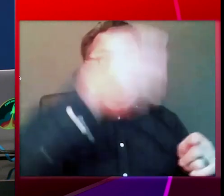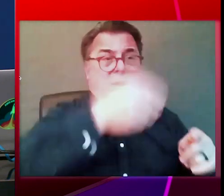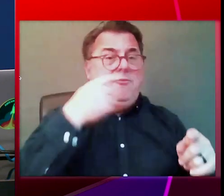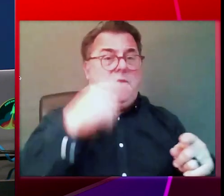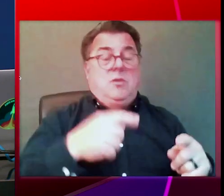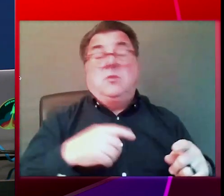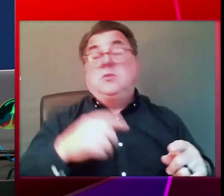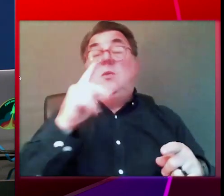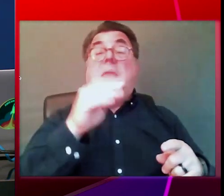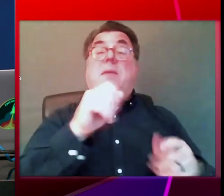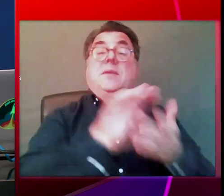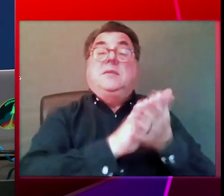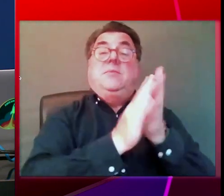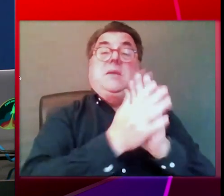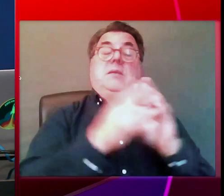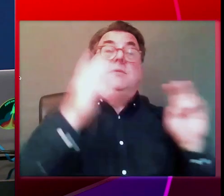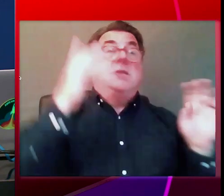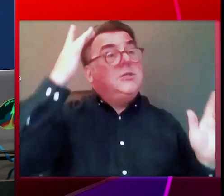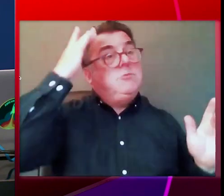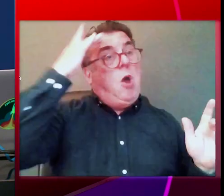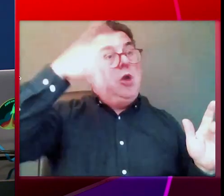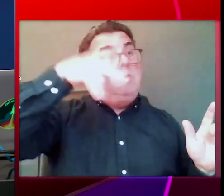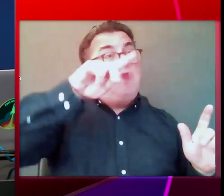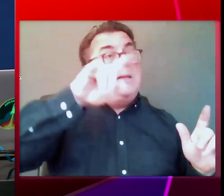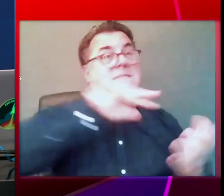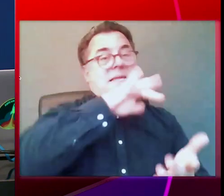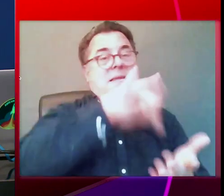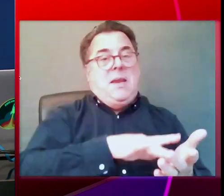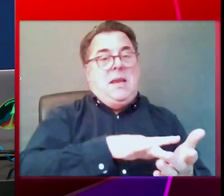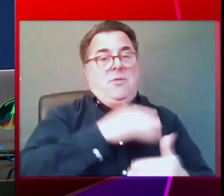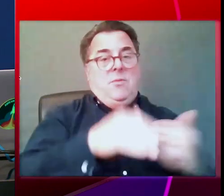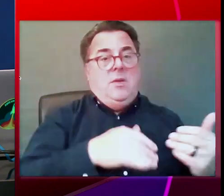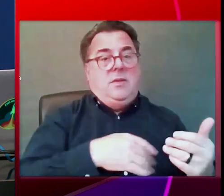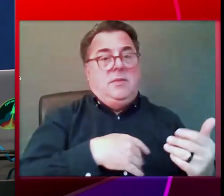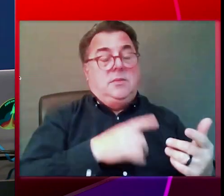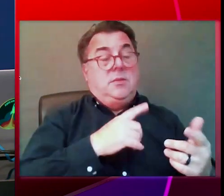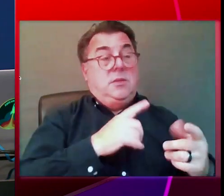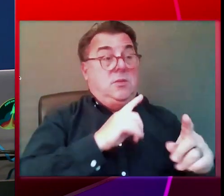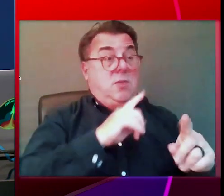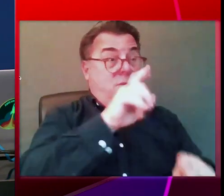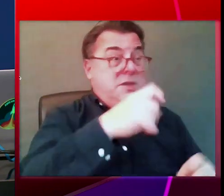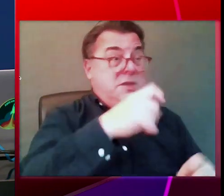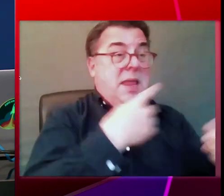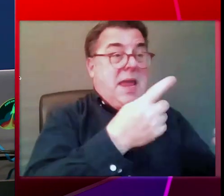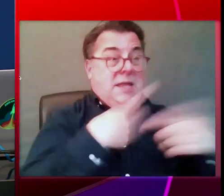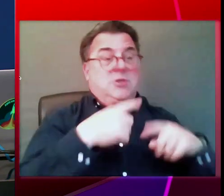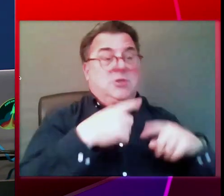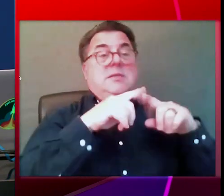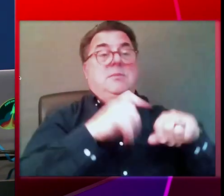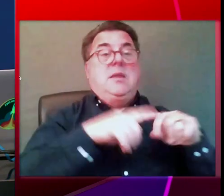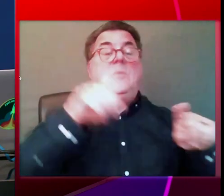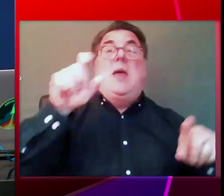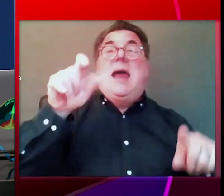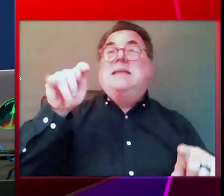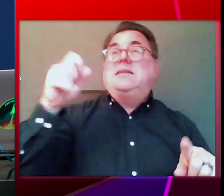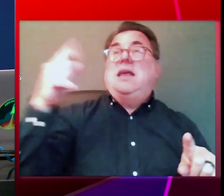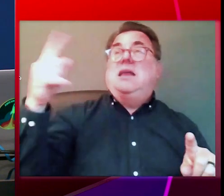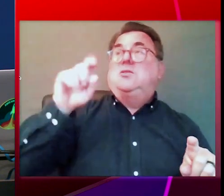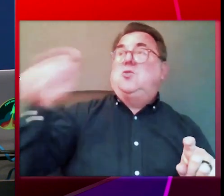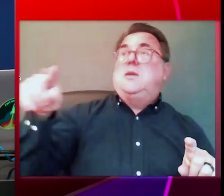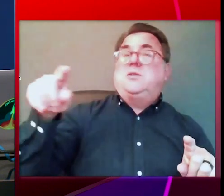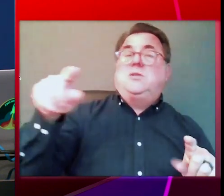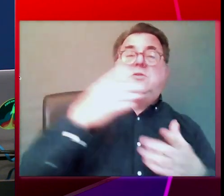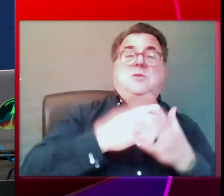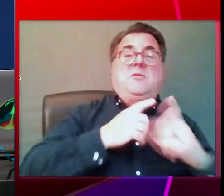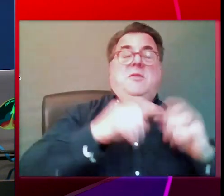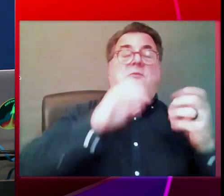becomes kind of a smart proxy in the middle. Yes. Yeah. We'll answer your questions, and we'll go ask Thales questions or some of our other partners